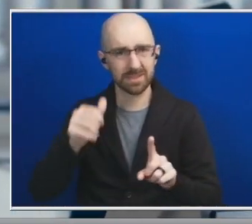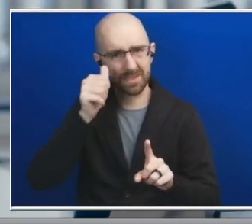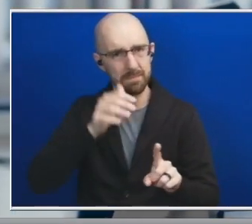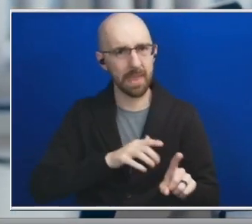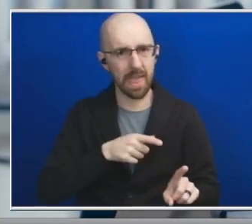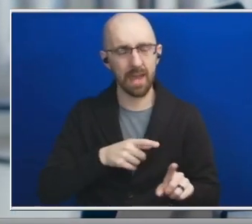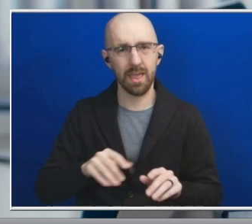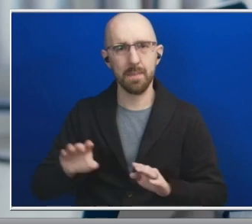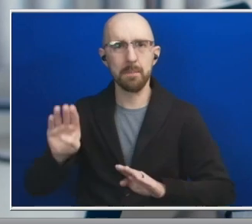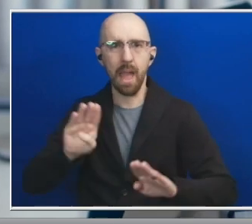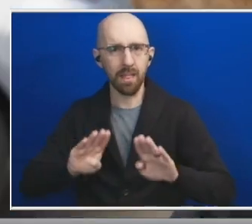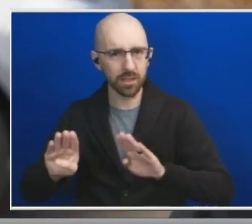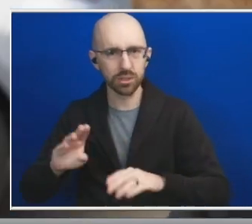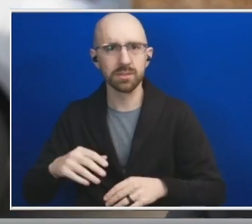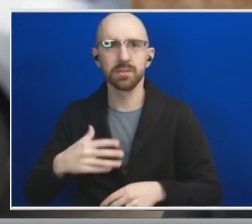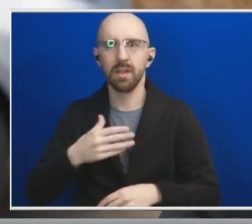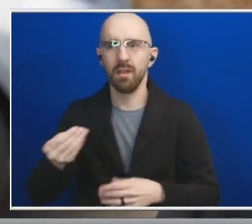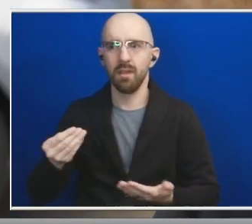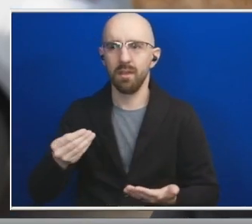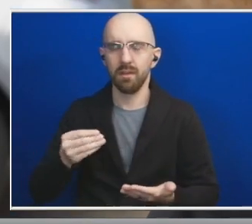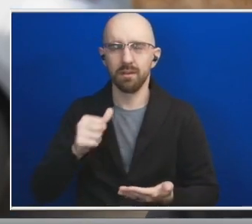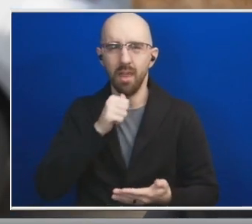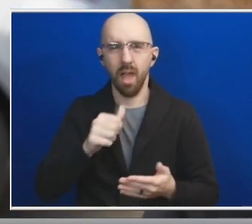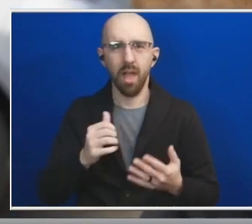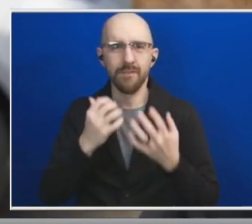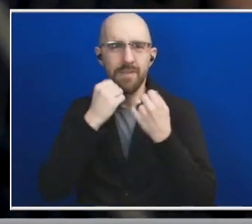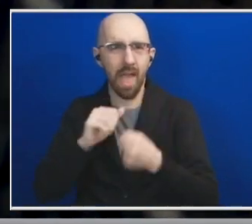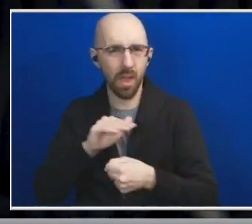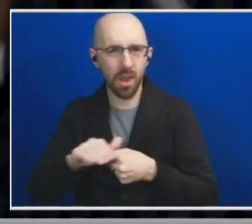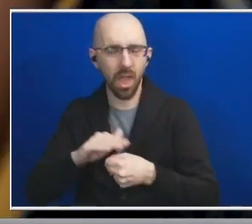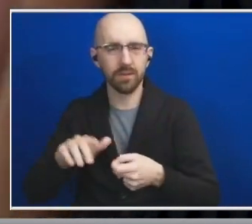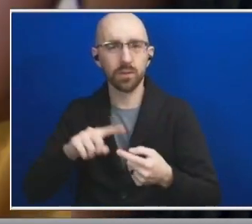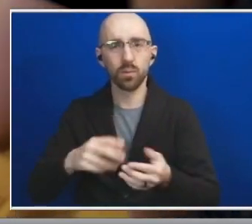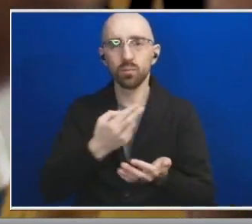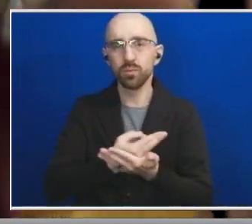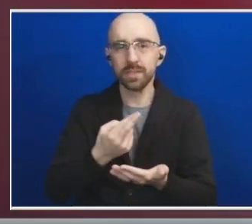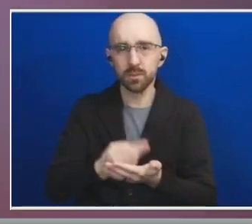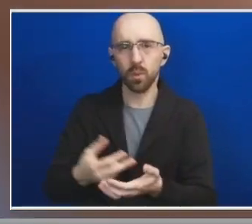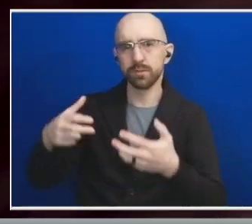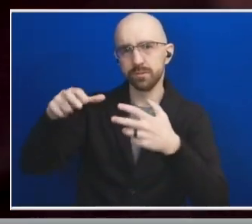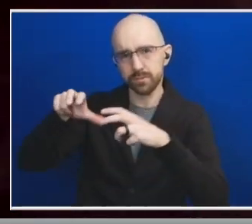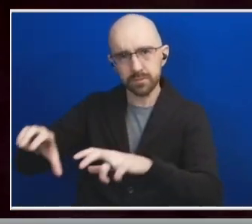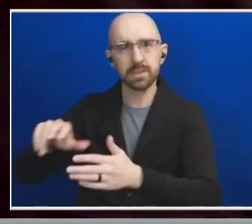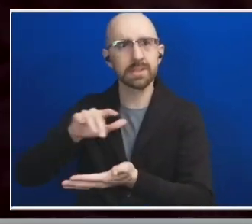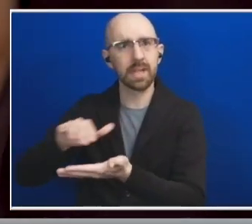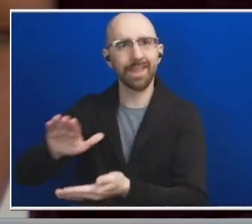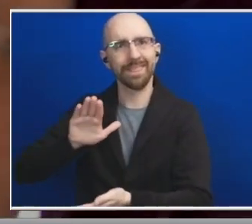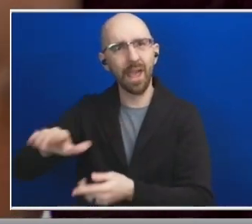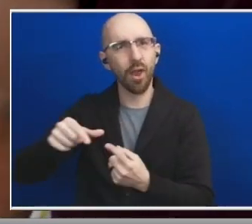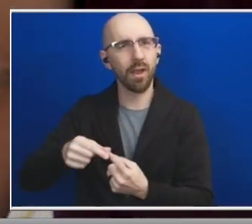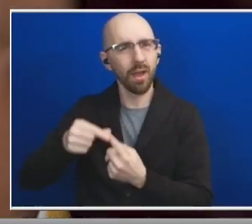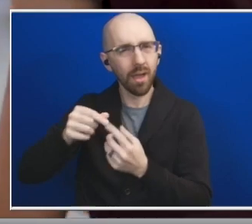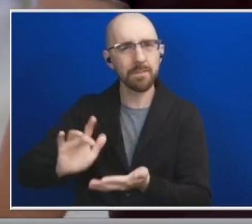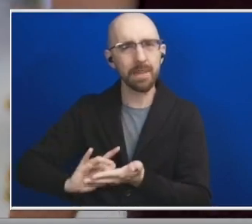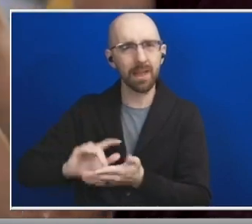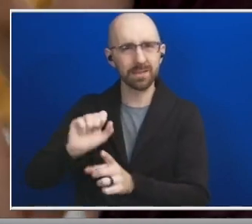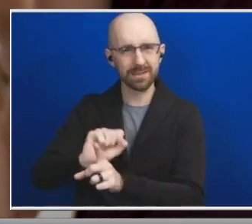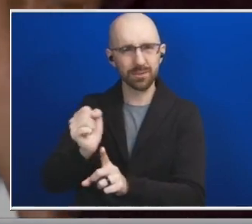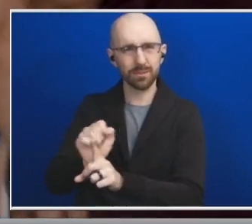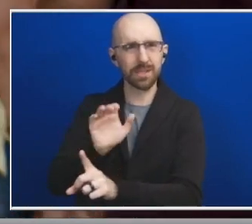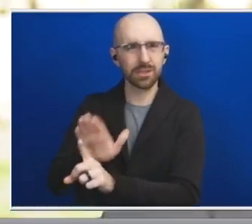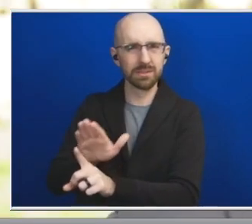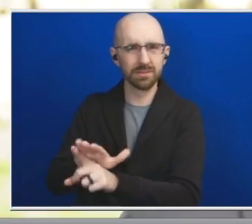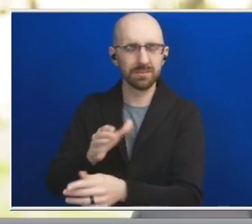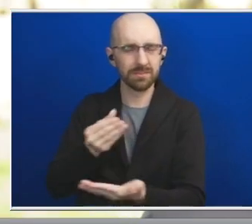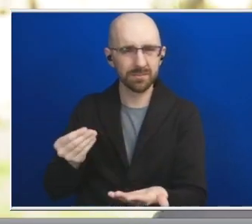and aren't maybe valued enough to put the resources to studying their unique medical situations, and so they miss out